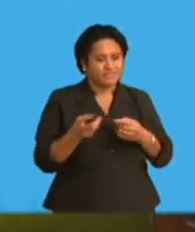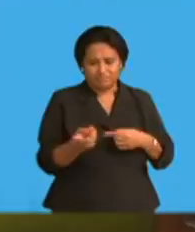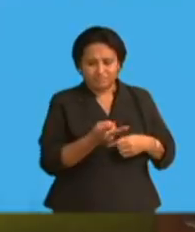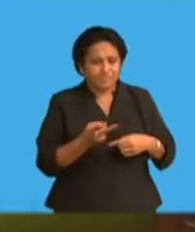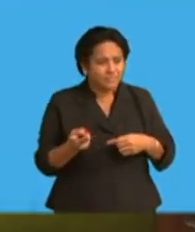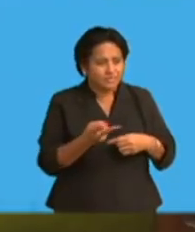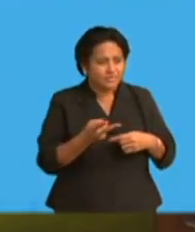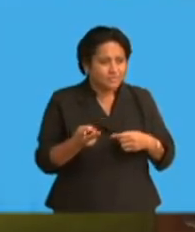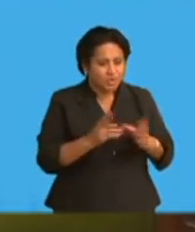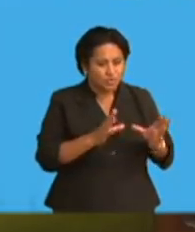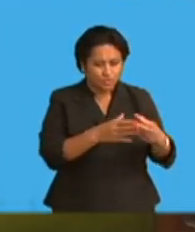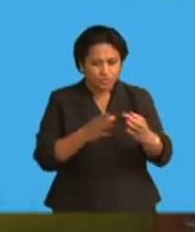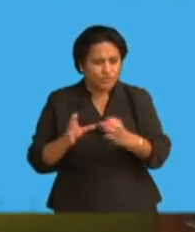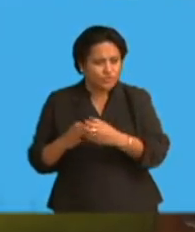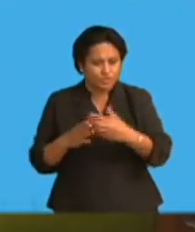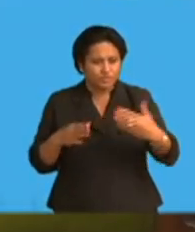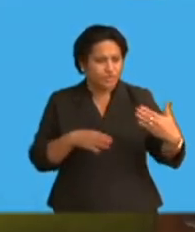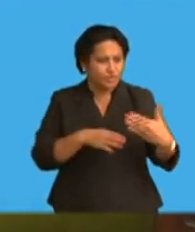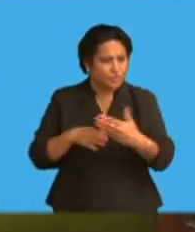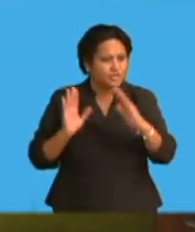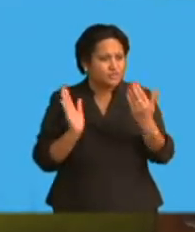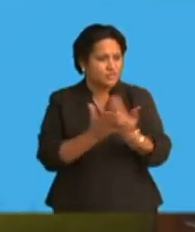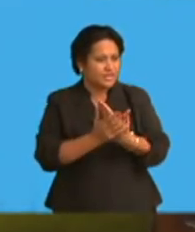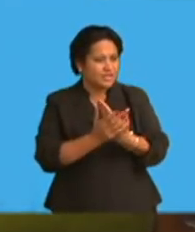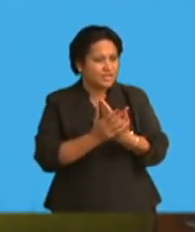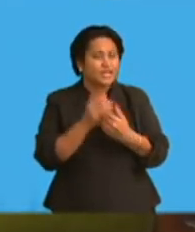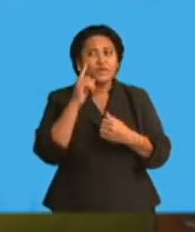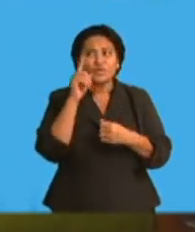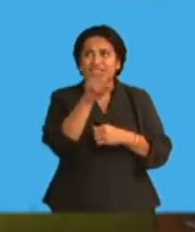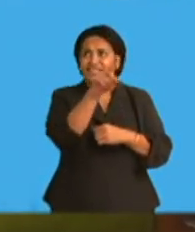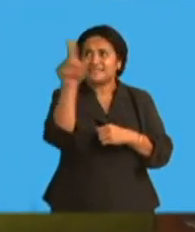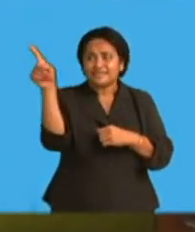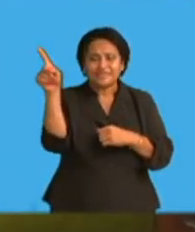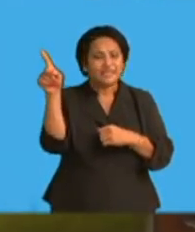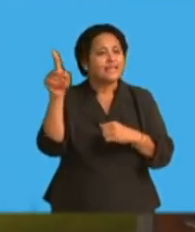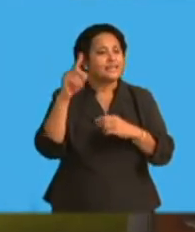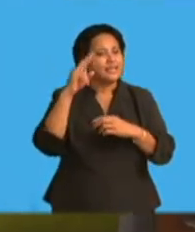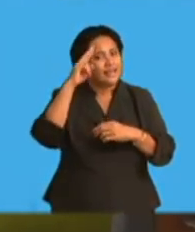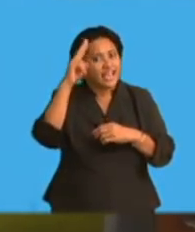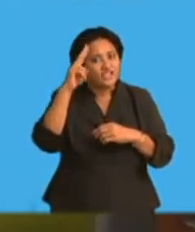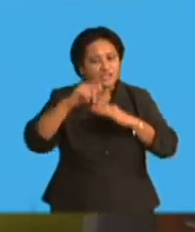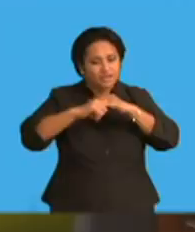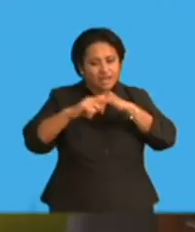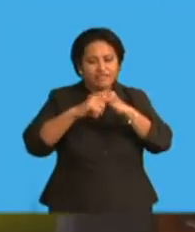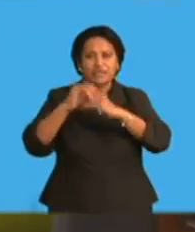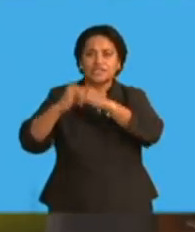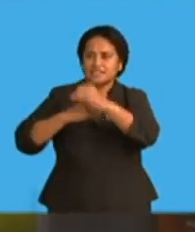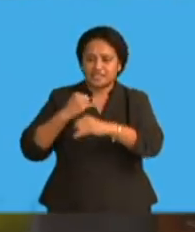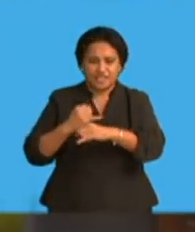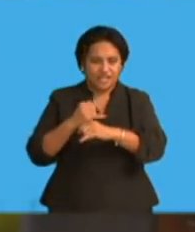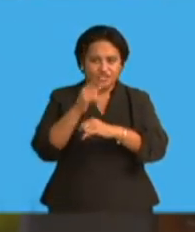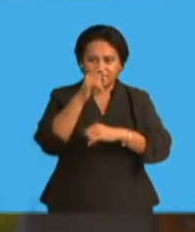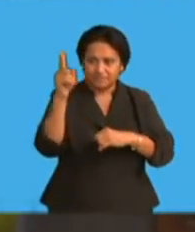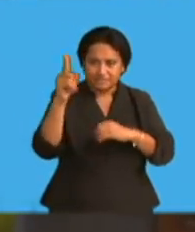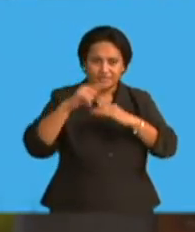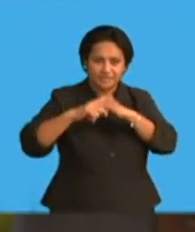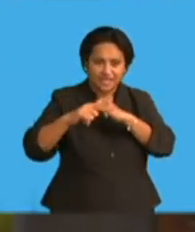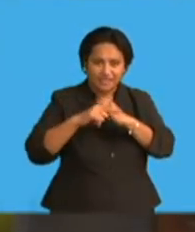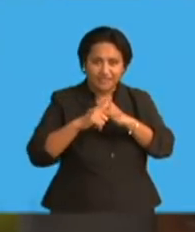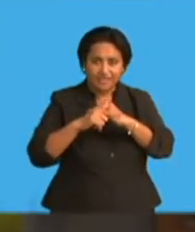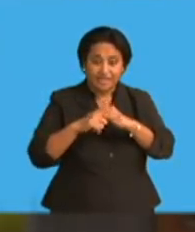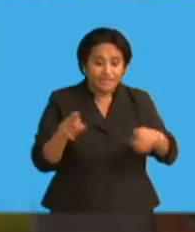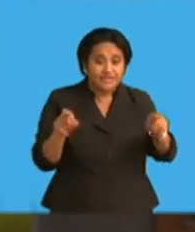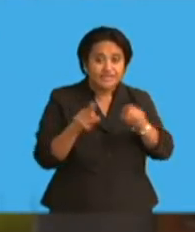national level, at an international level. Don't do political point scoring, which they have been doing. Similarly, Madam Speaker, I want to actually link